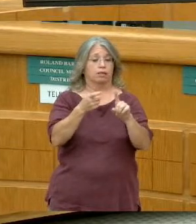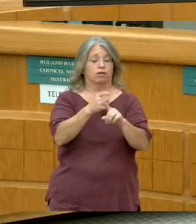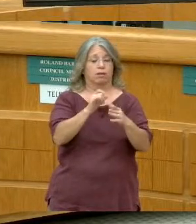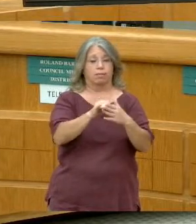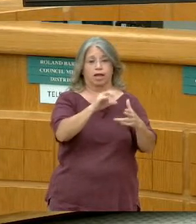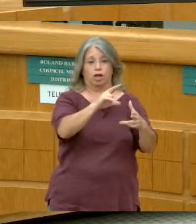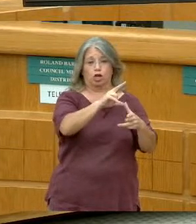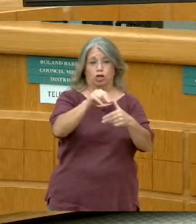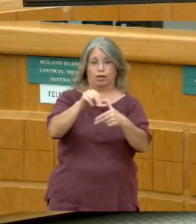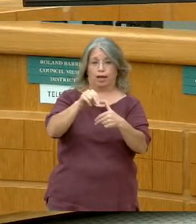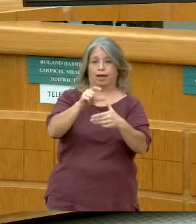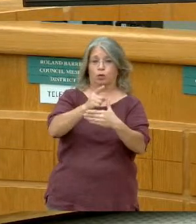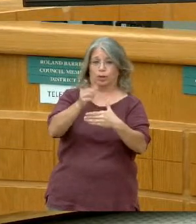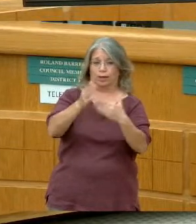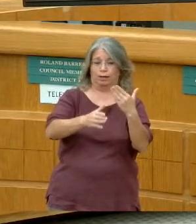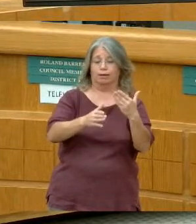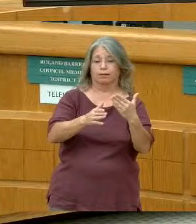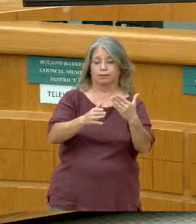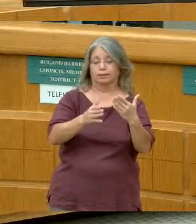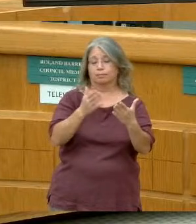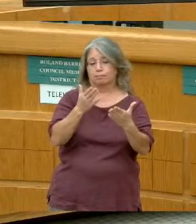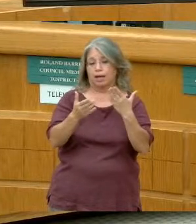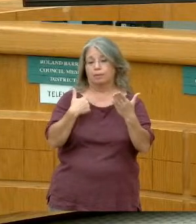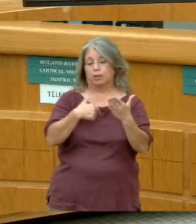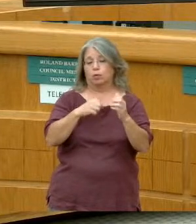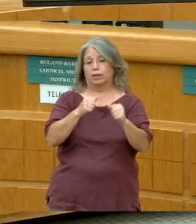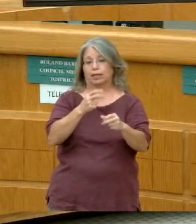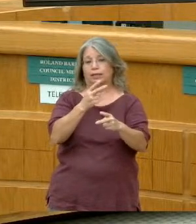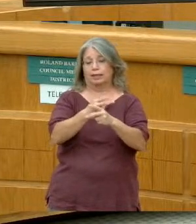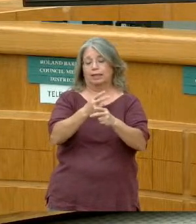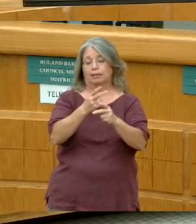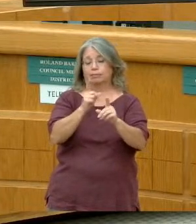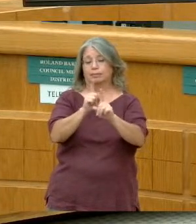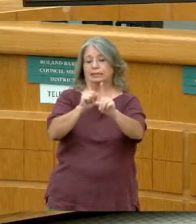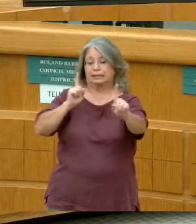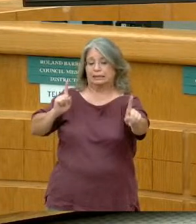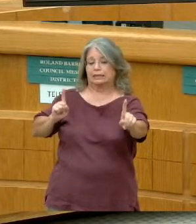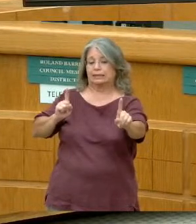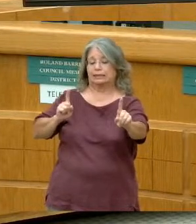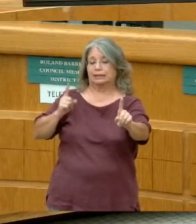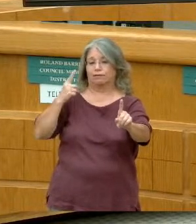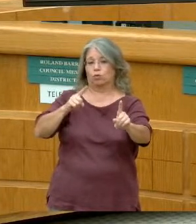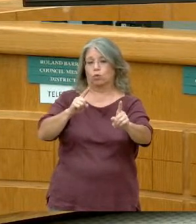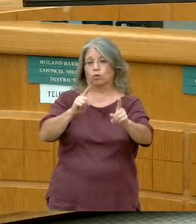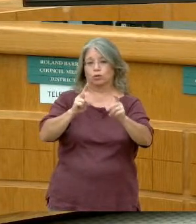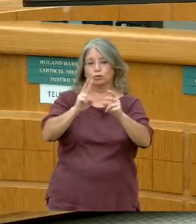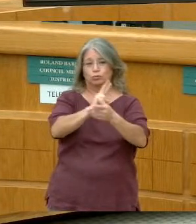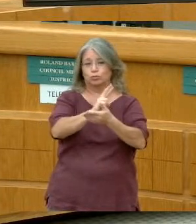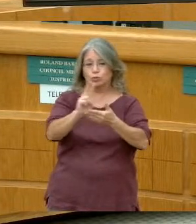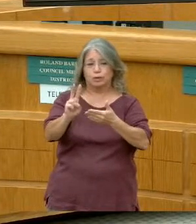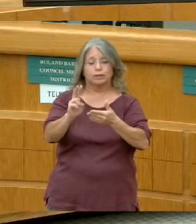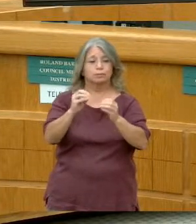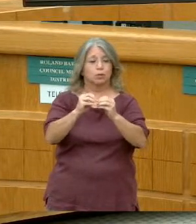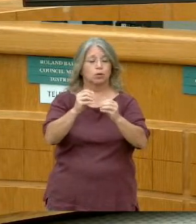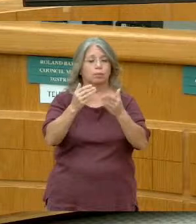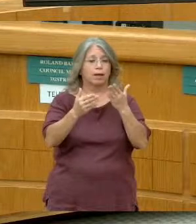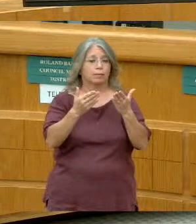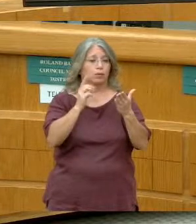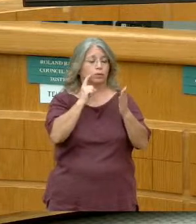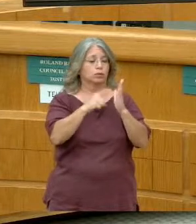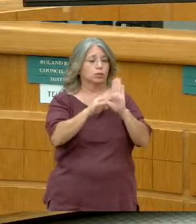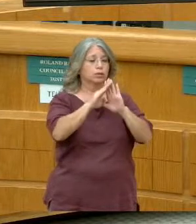same amount of social distancing and the same trend downwards for the next week or two, hopefully.